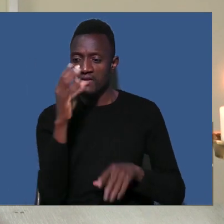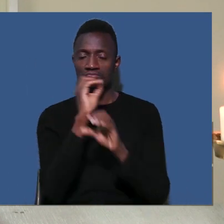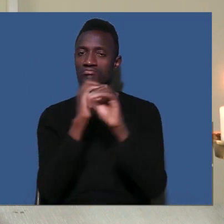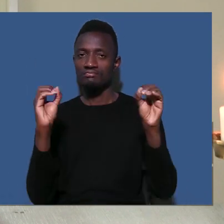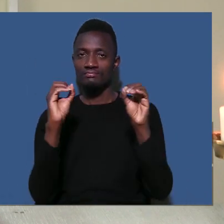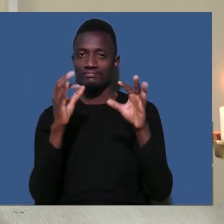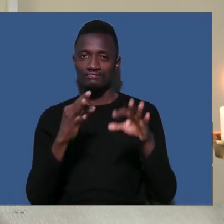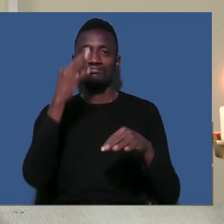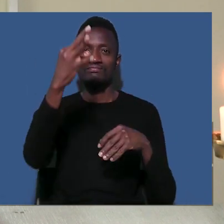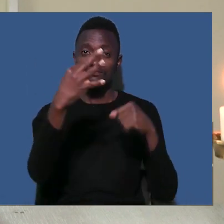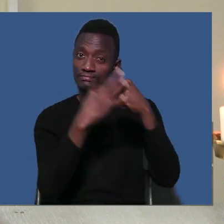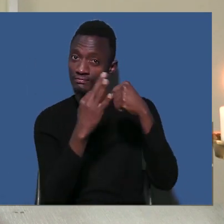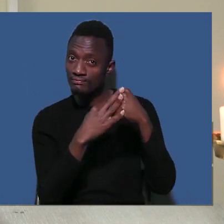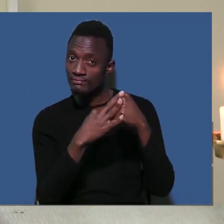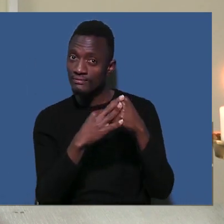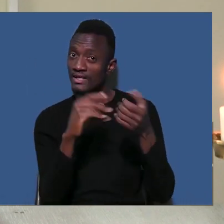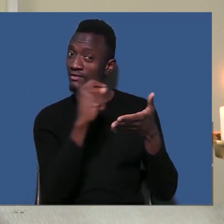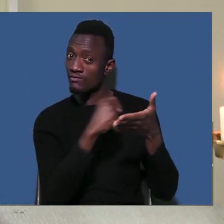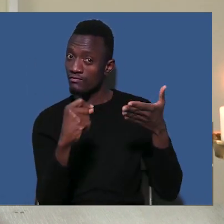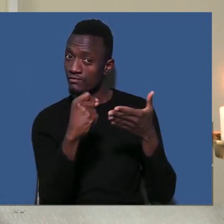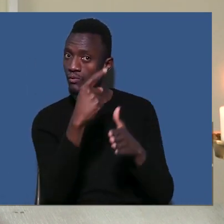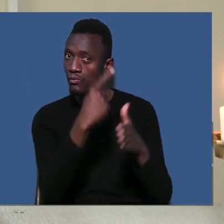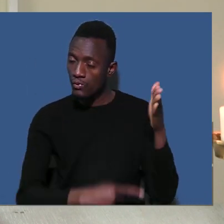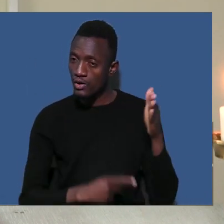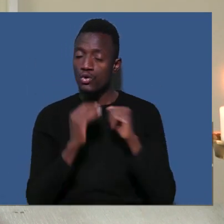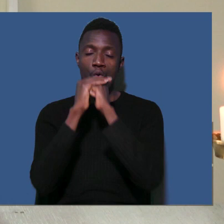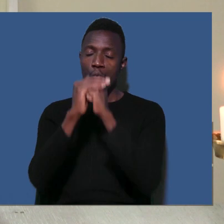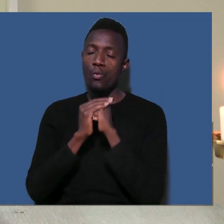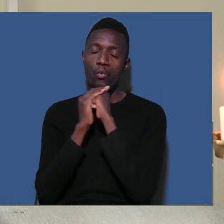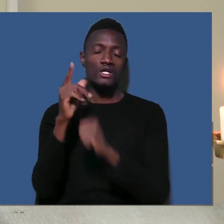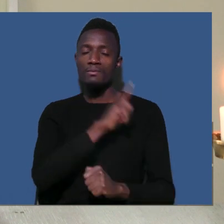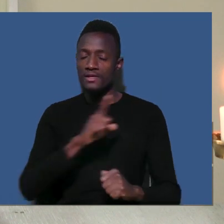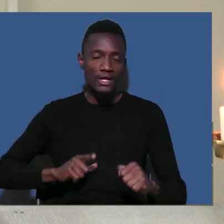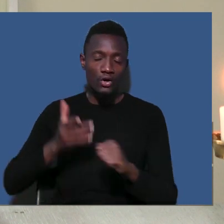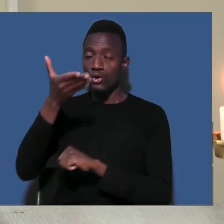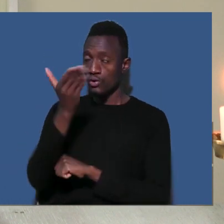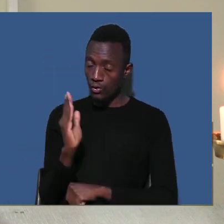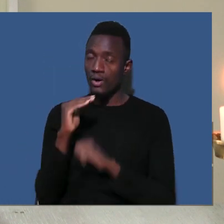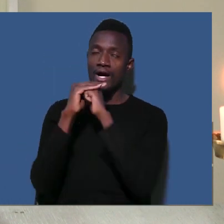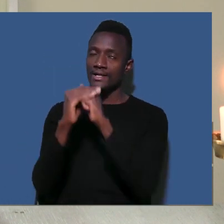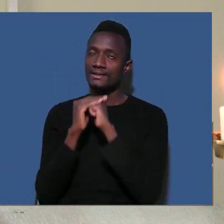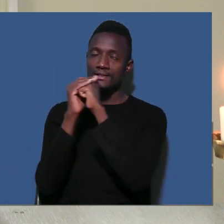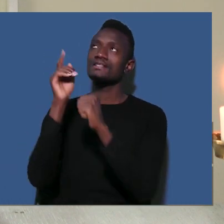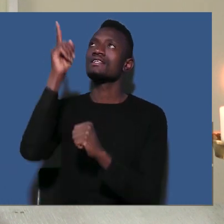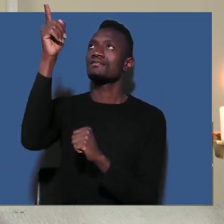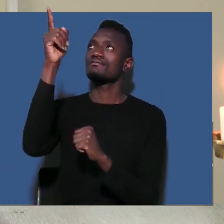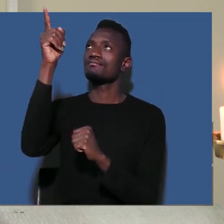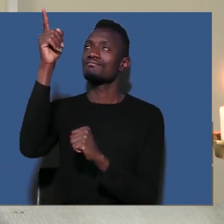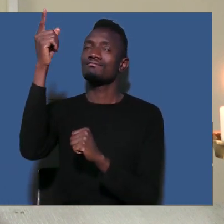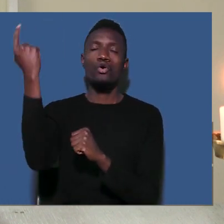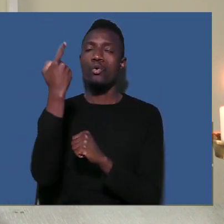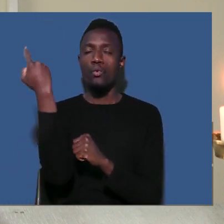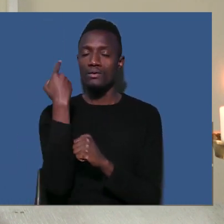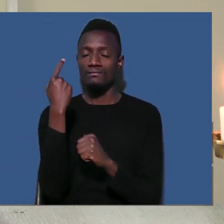written, worship the Lord your God and serve him only. Verse 12, it is said, do